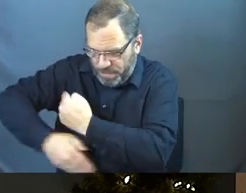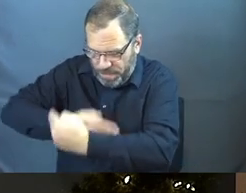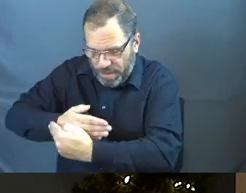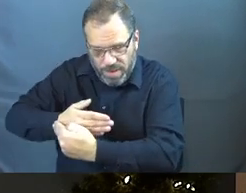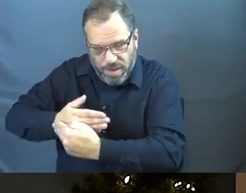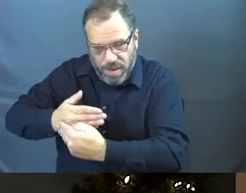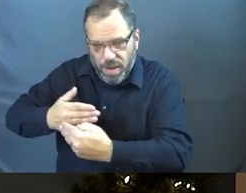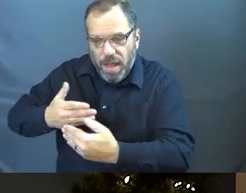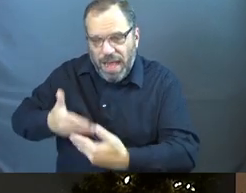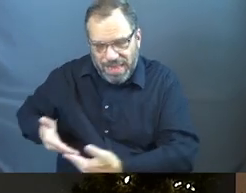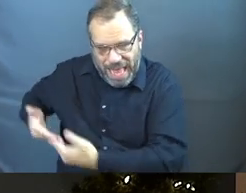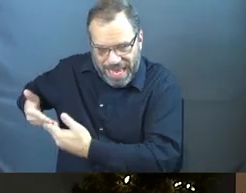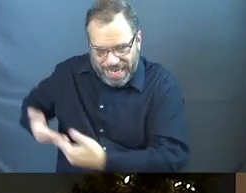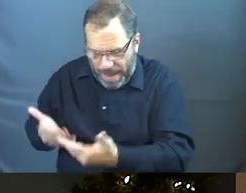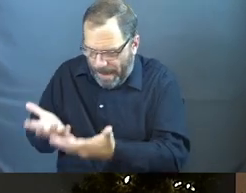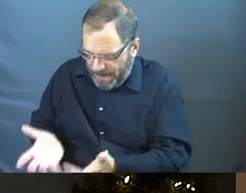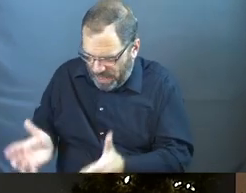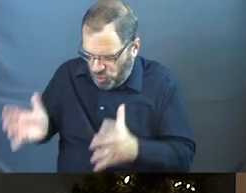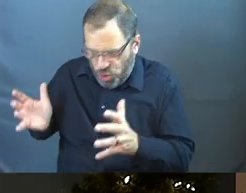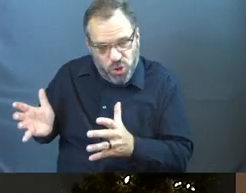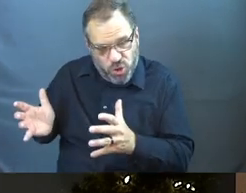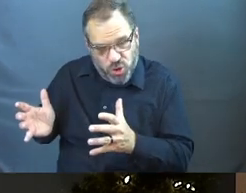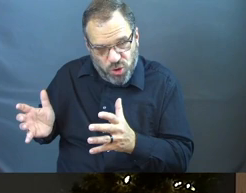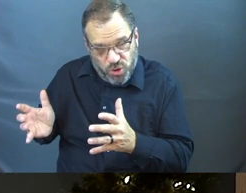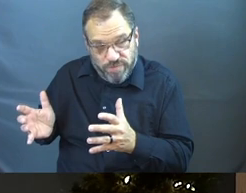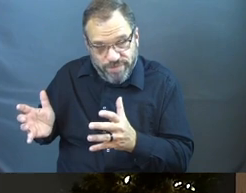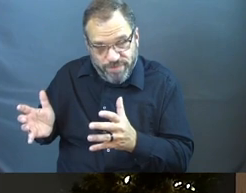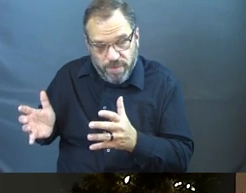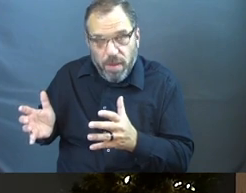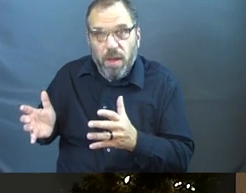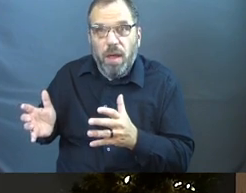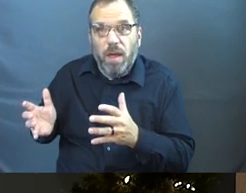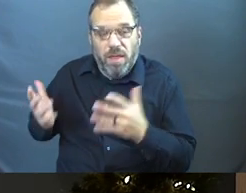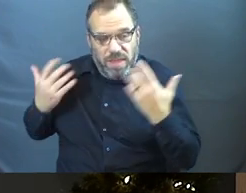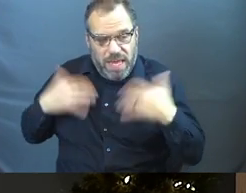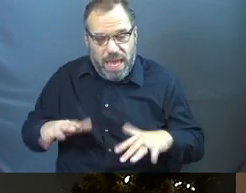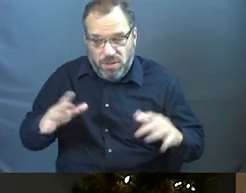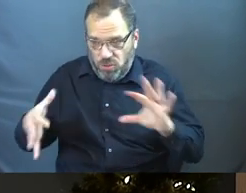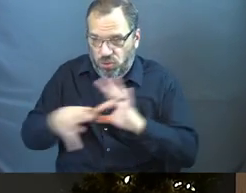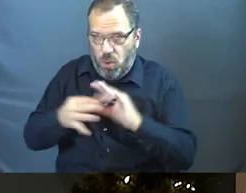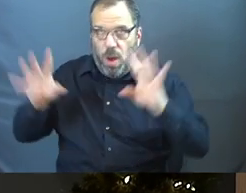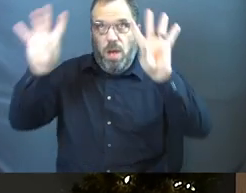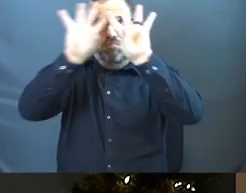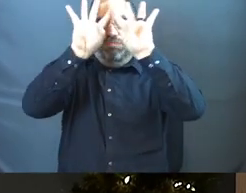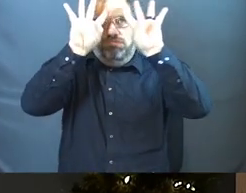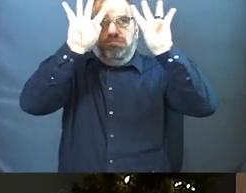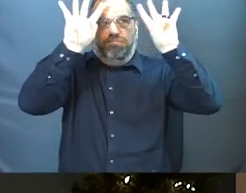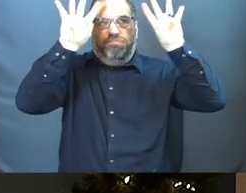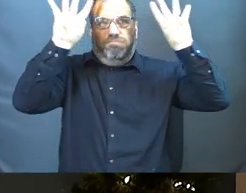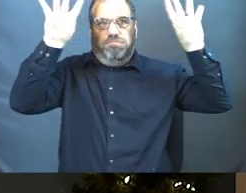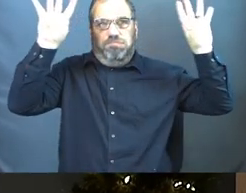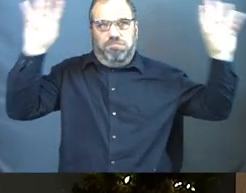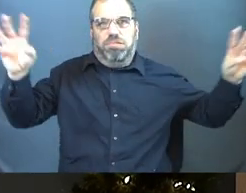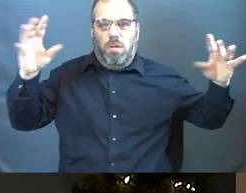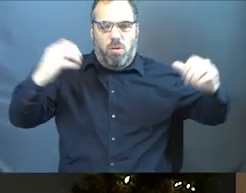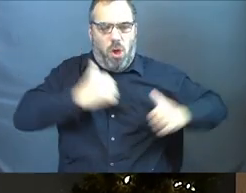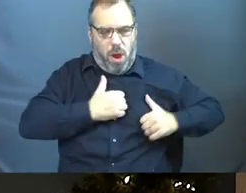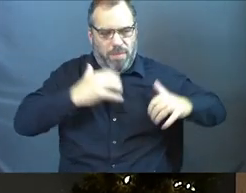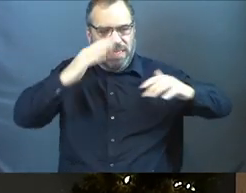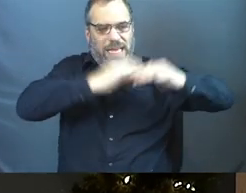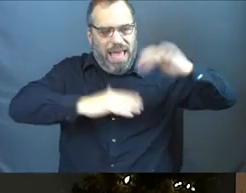strips of cloth lying in a manger. Suddenly, the angel was joined by a vast host of others, the armies of